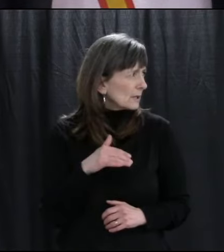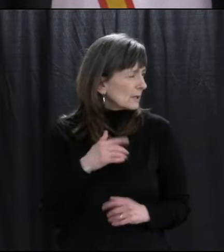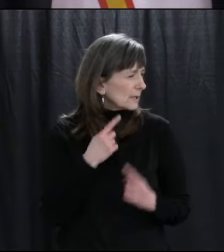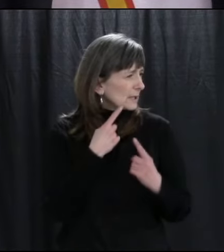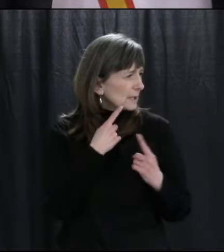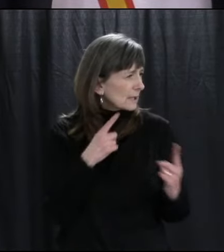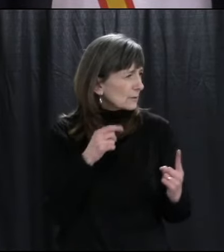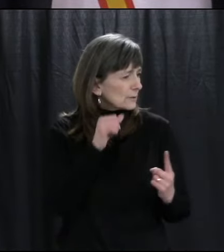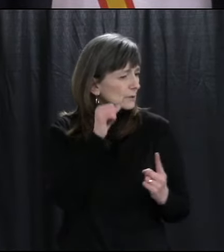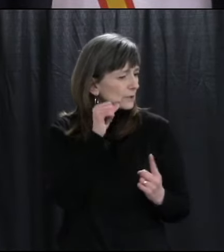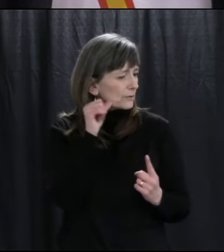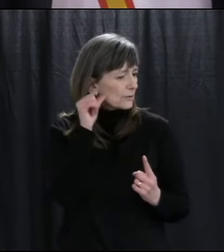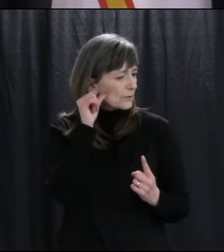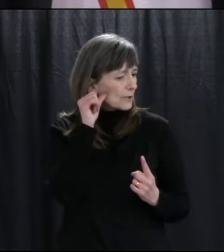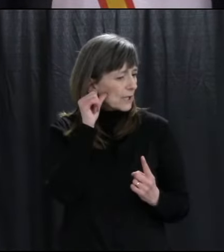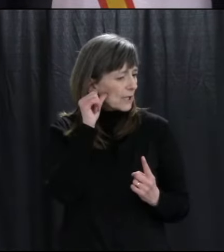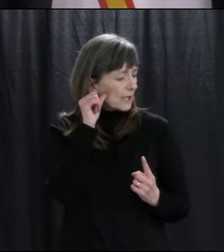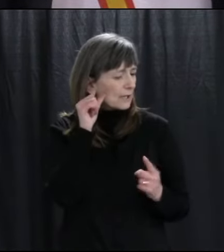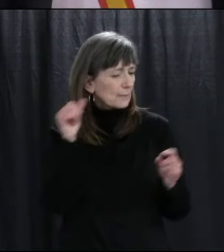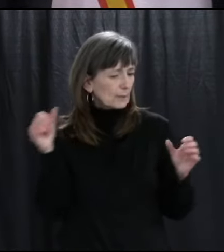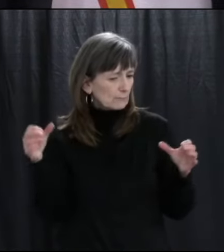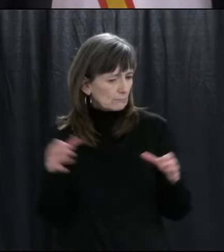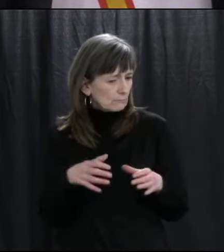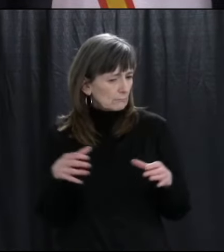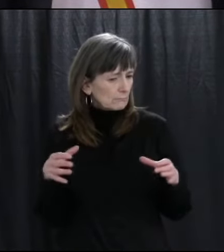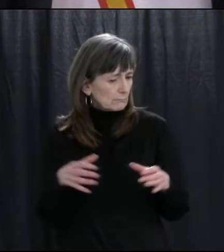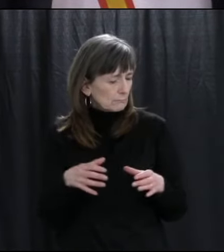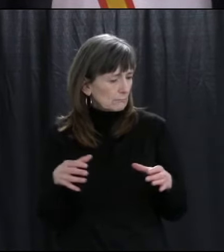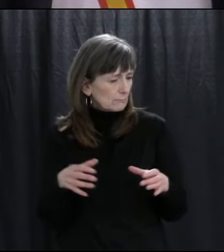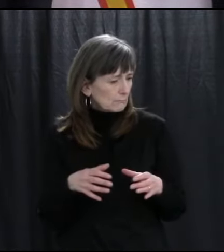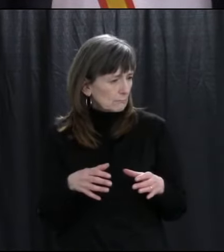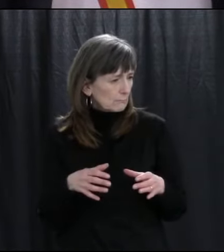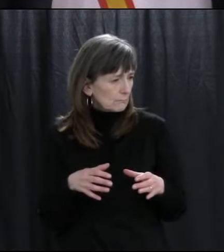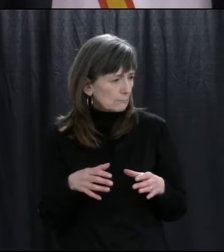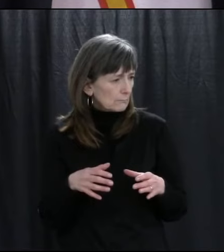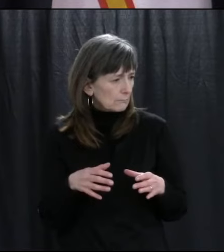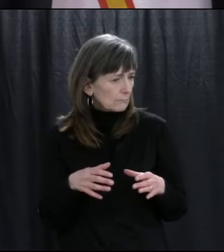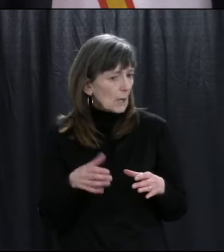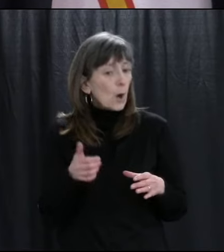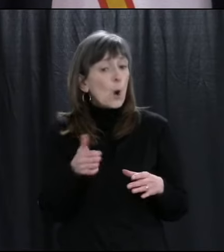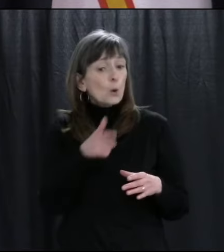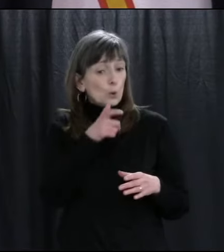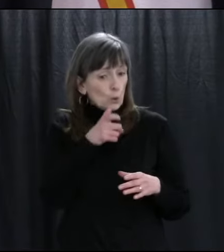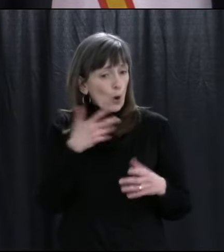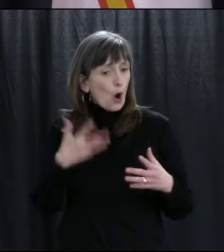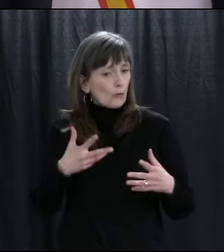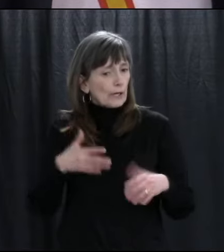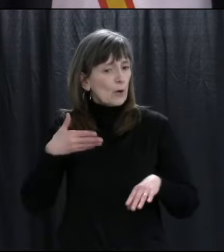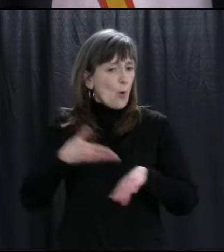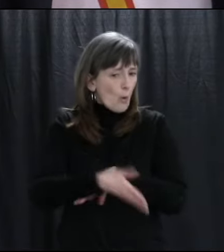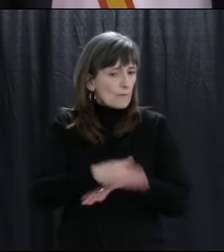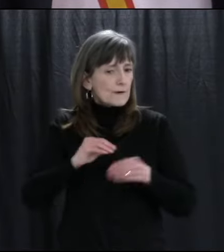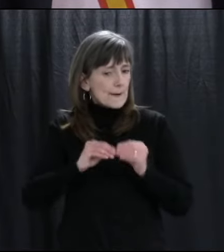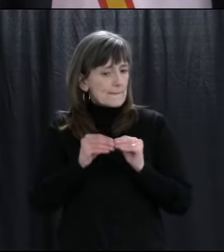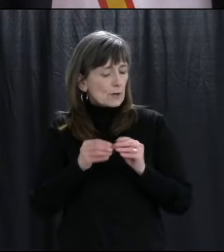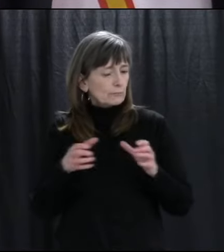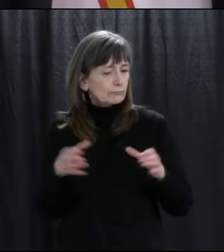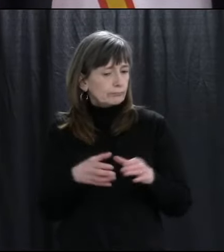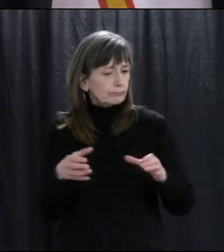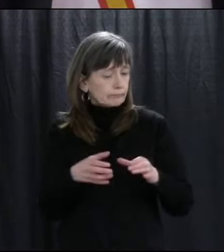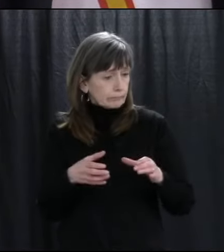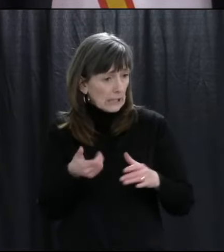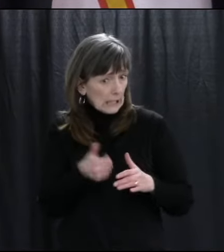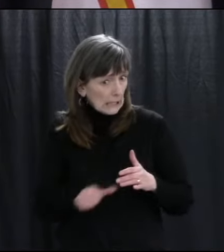about around businesses and gatherings, if there was any fines or kind of enforcement that had to take place as